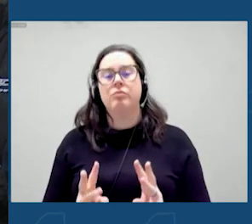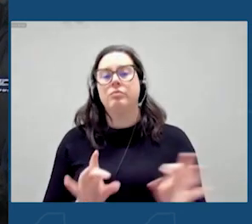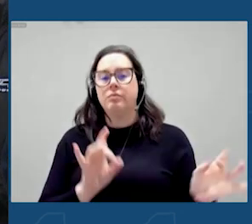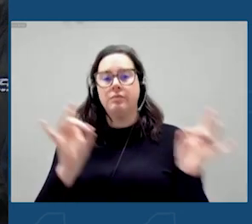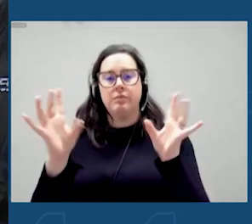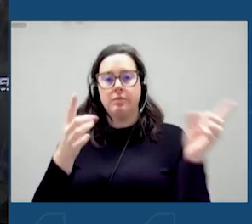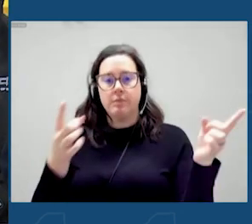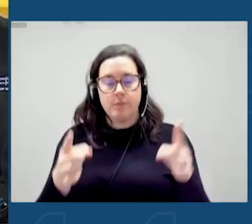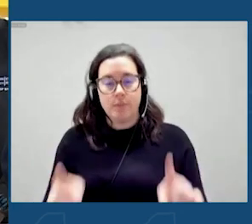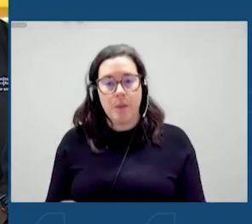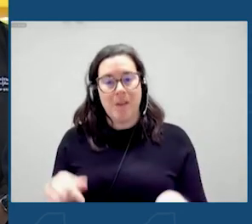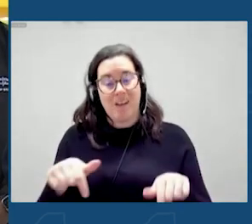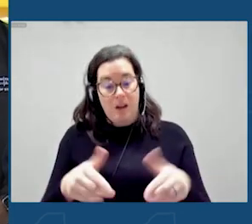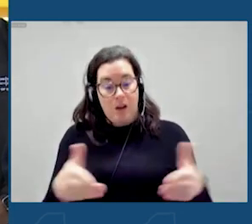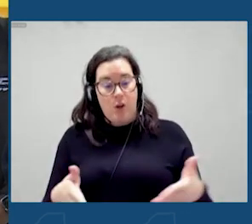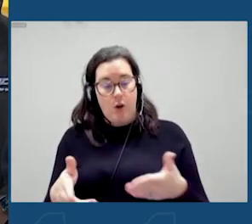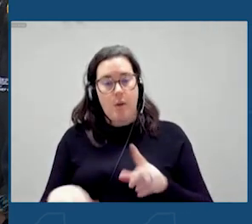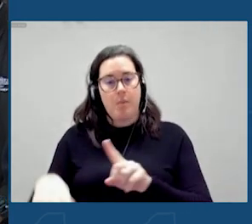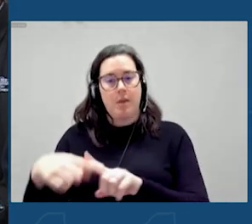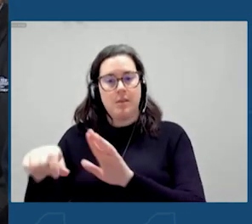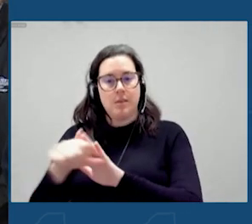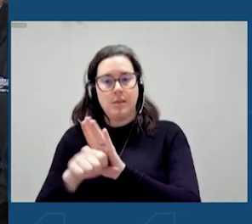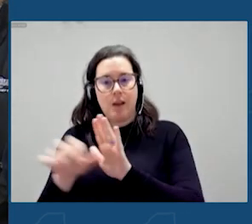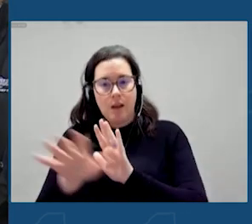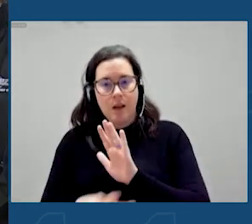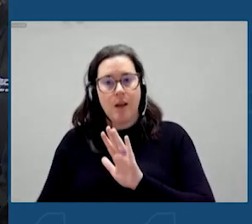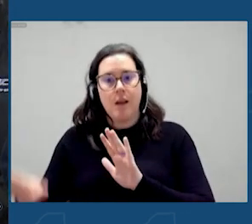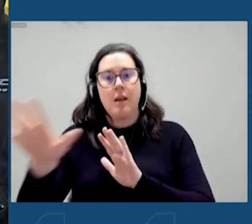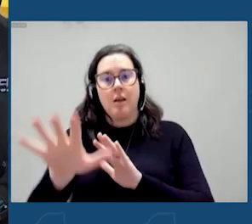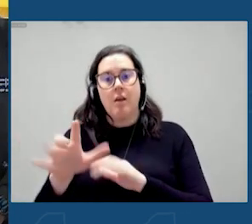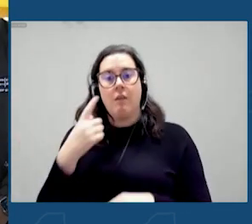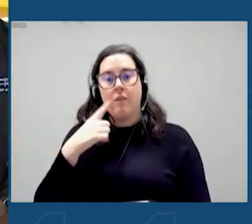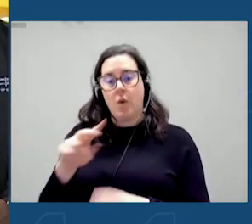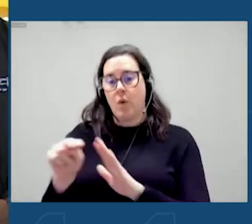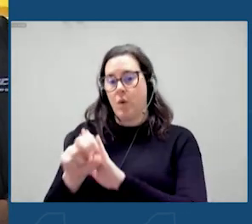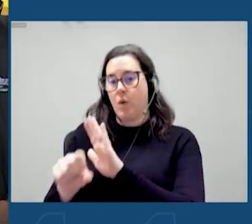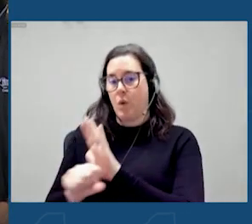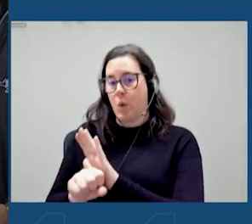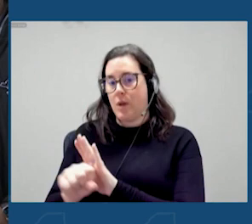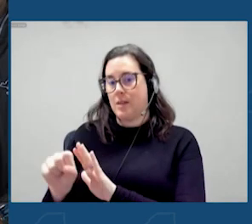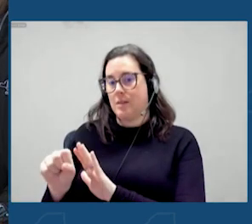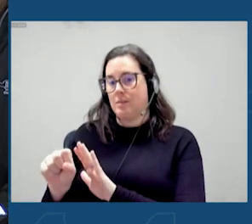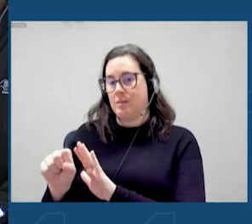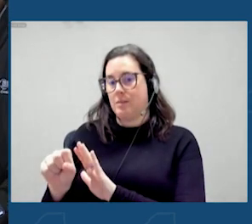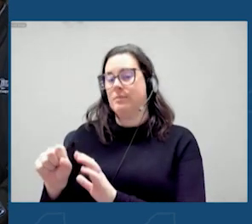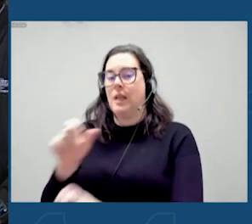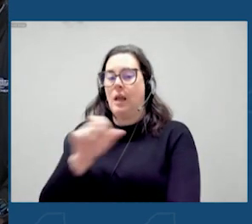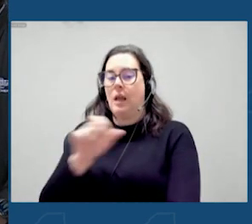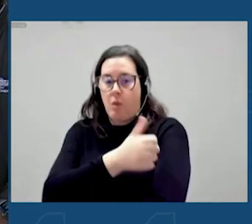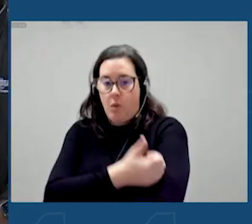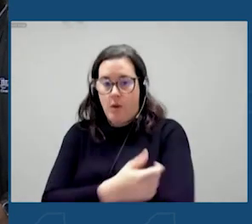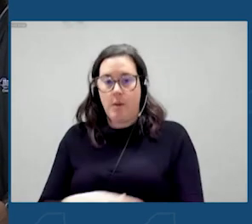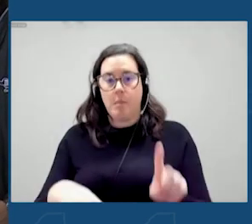We'll have, between New York State Thruway Authority and the Department of Transportation, we've got about close to